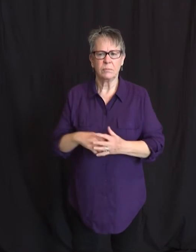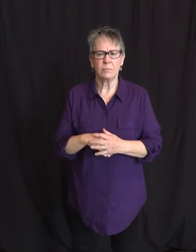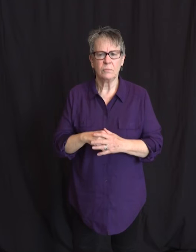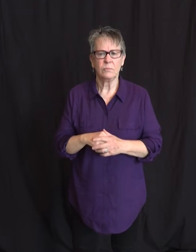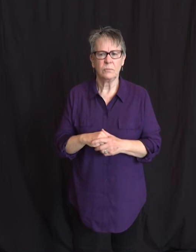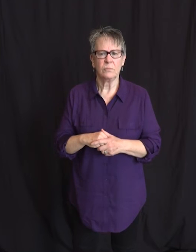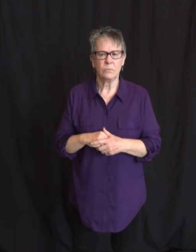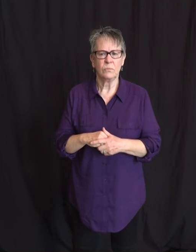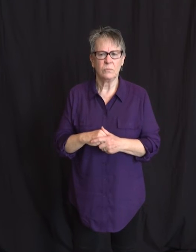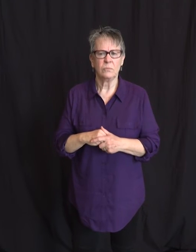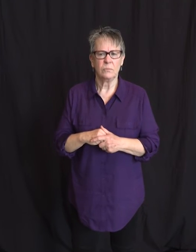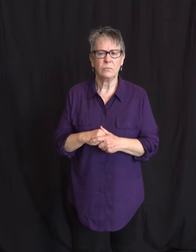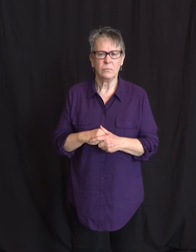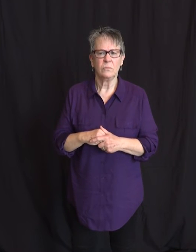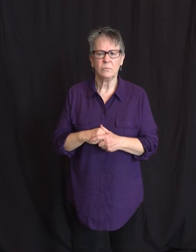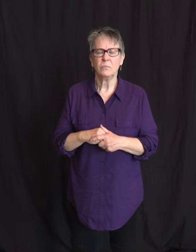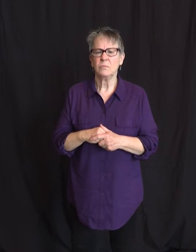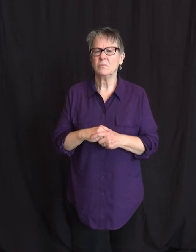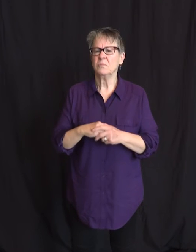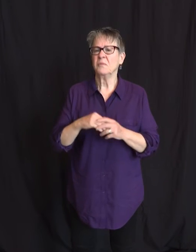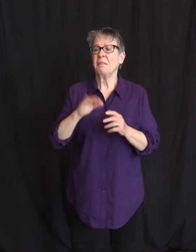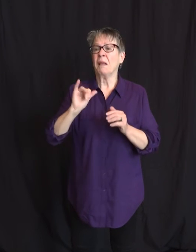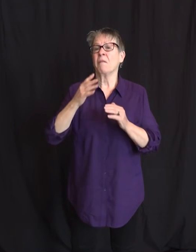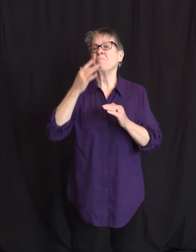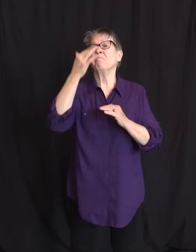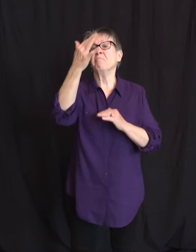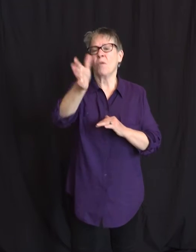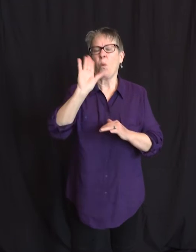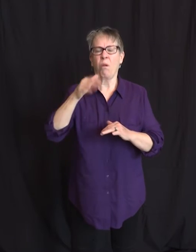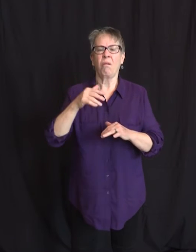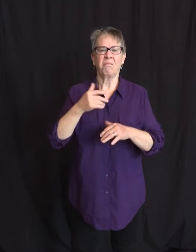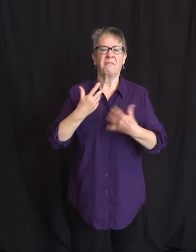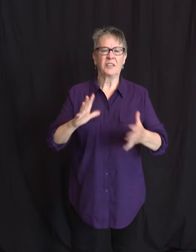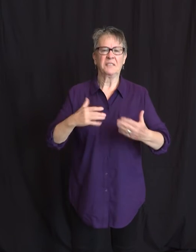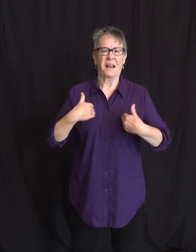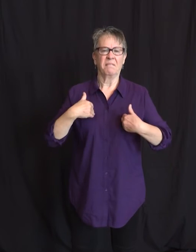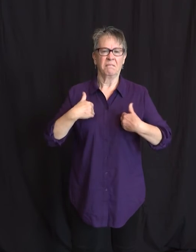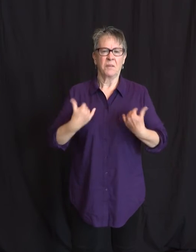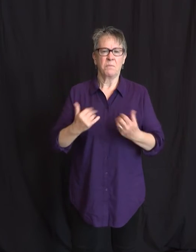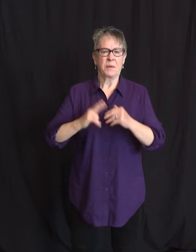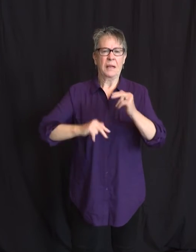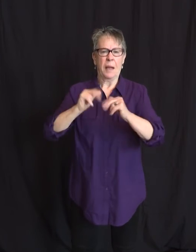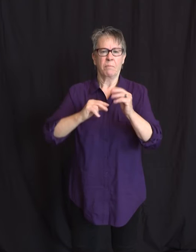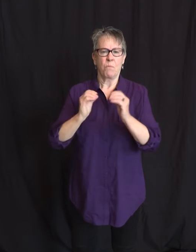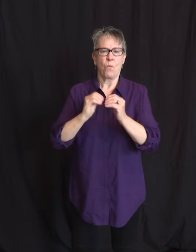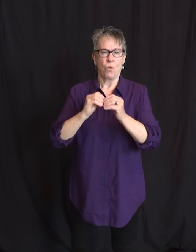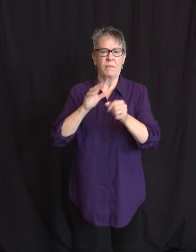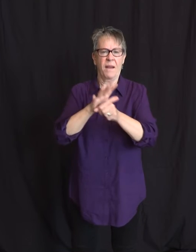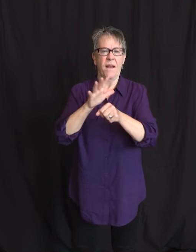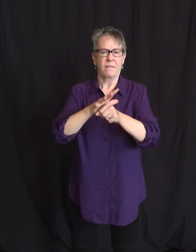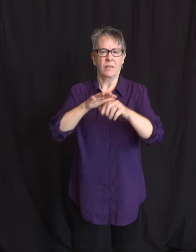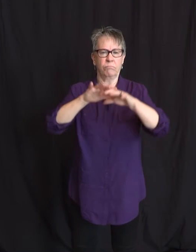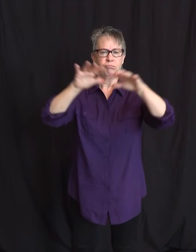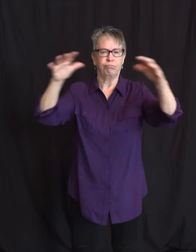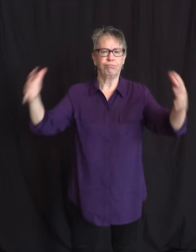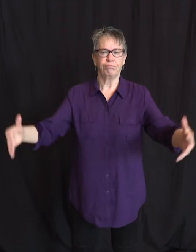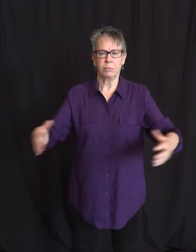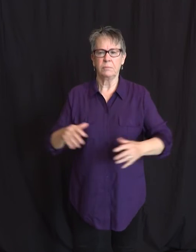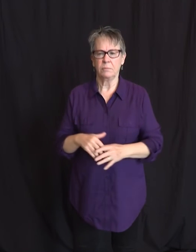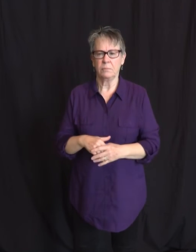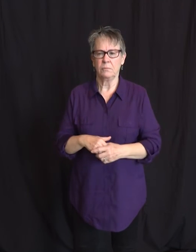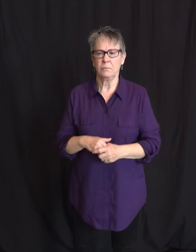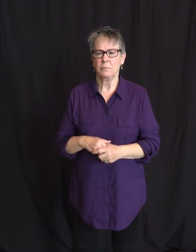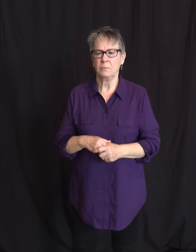able to get that solved, both in New Jersey in working with our regional partners, and importantly, you probably heard me say